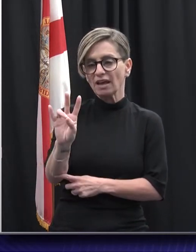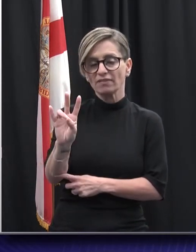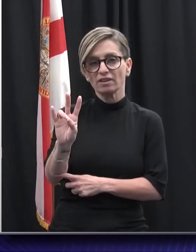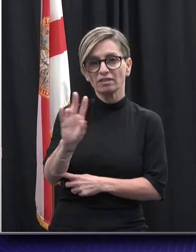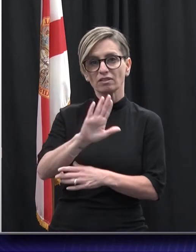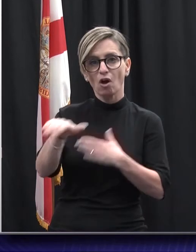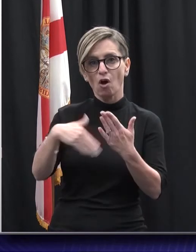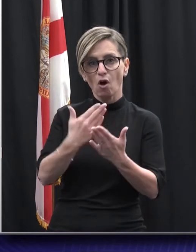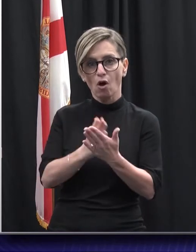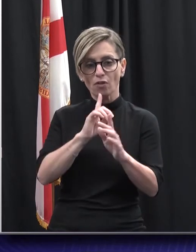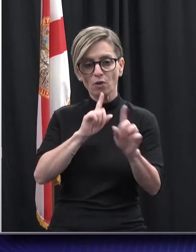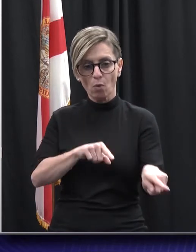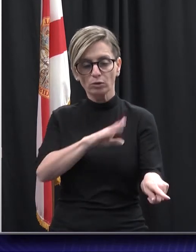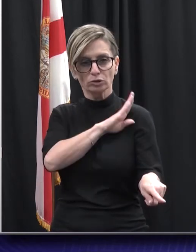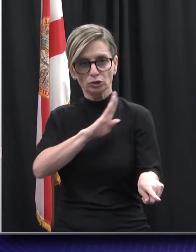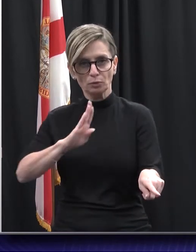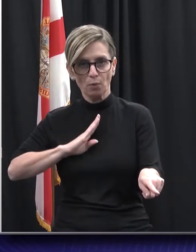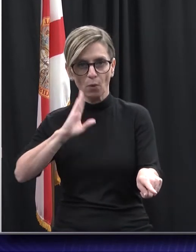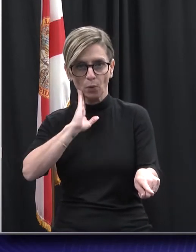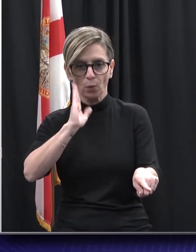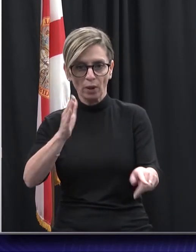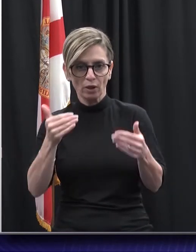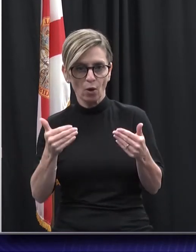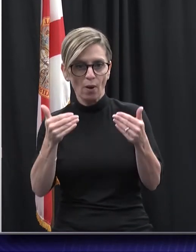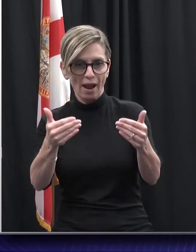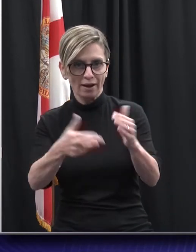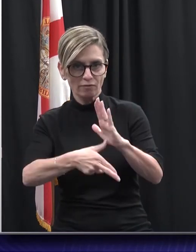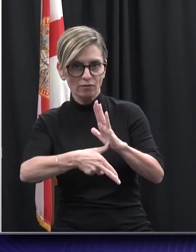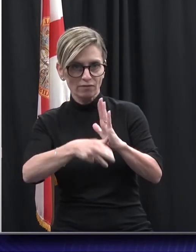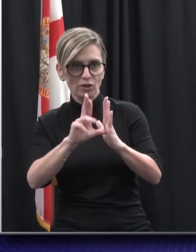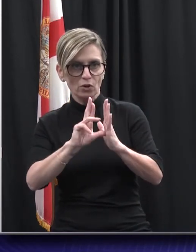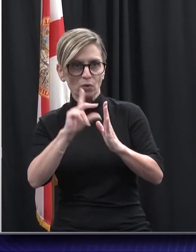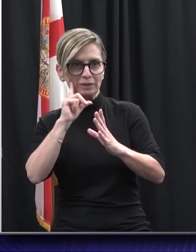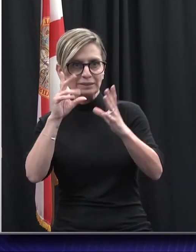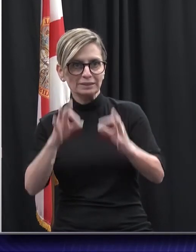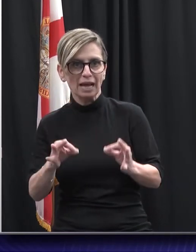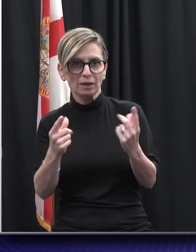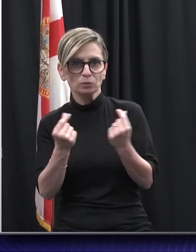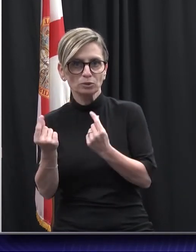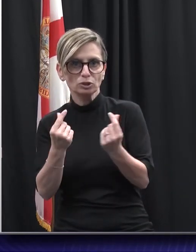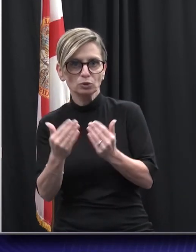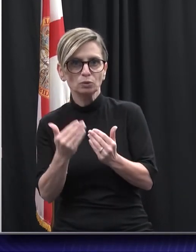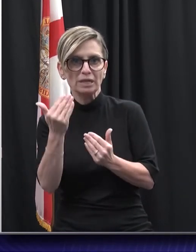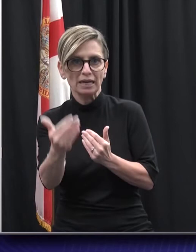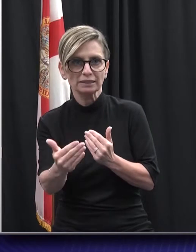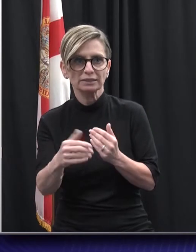have a chance to review and weigh in on all of those.